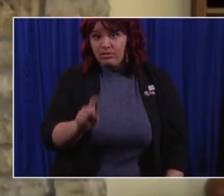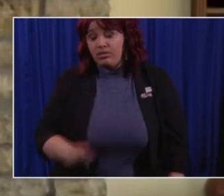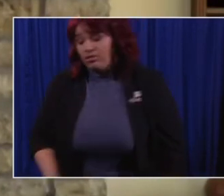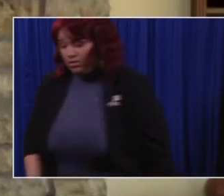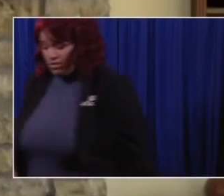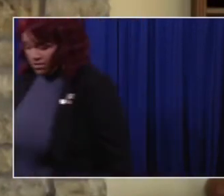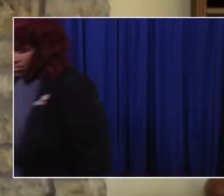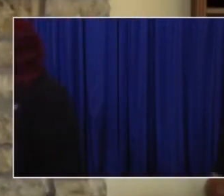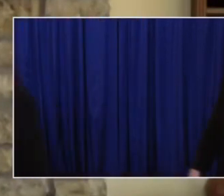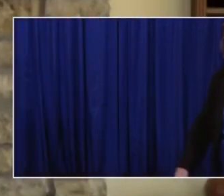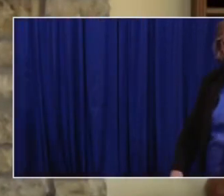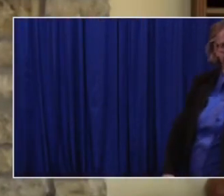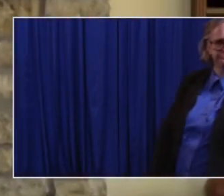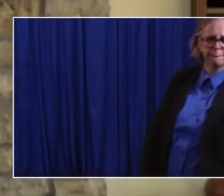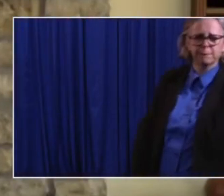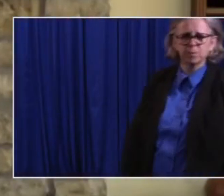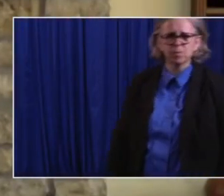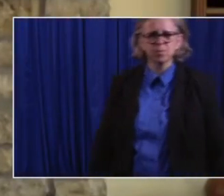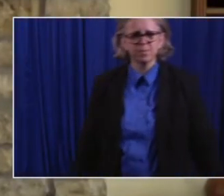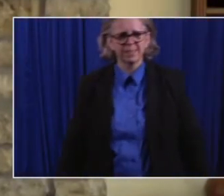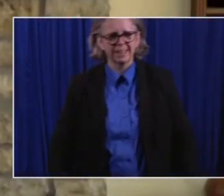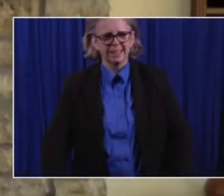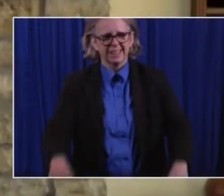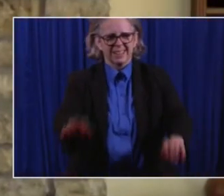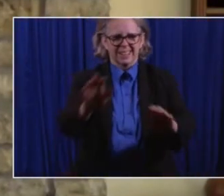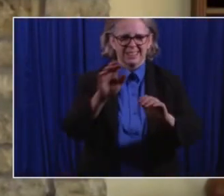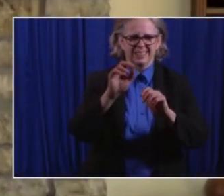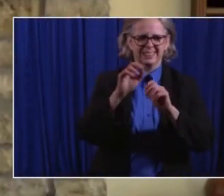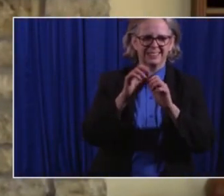as I talked about a little bit earlier,